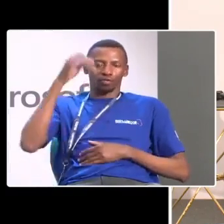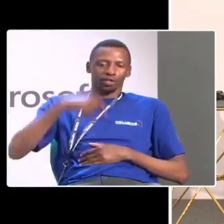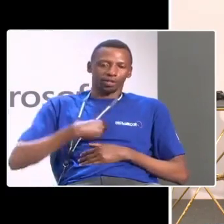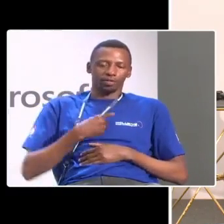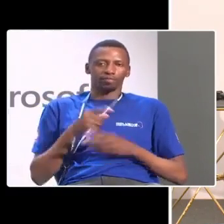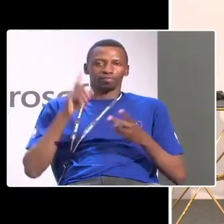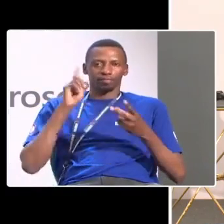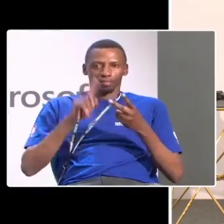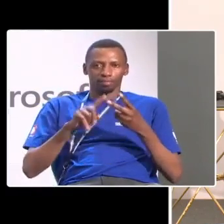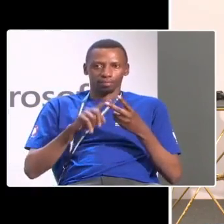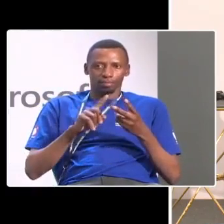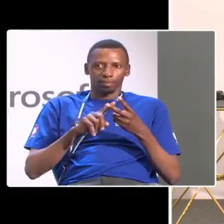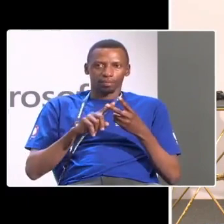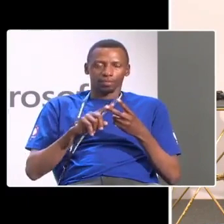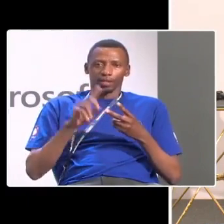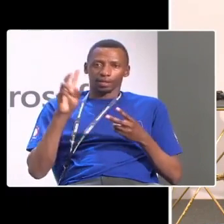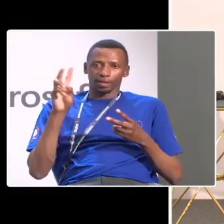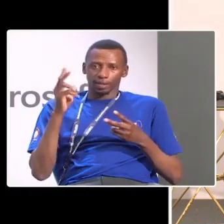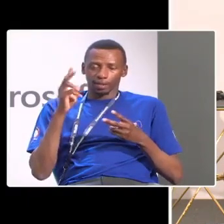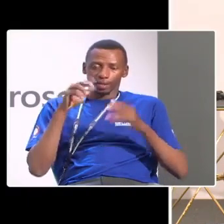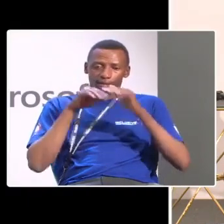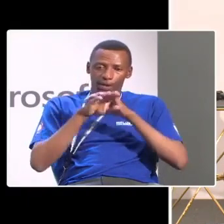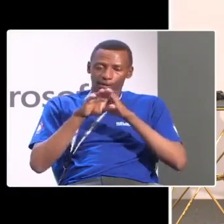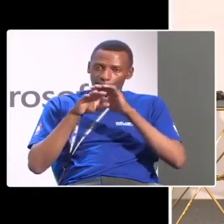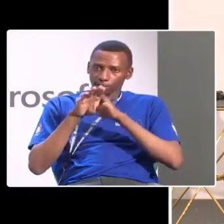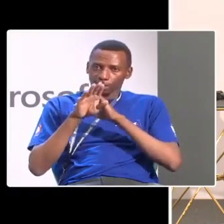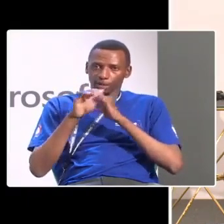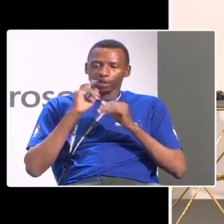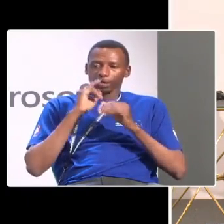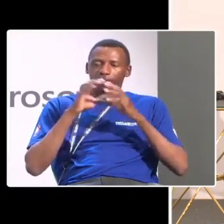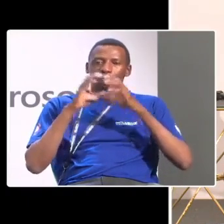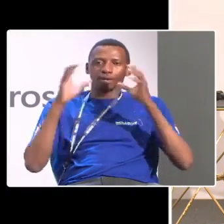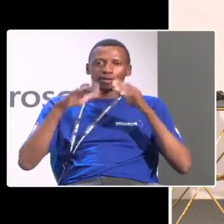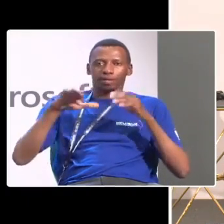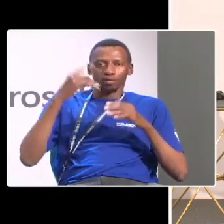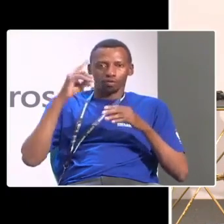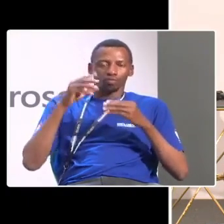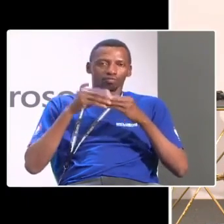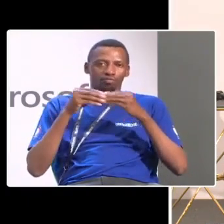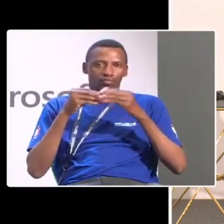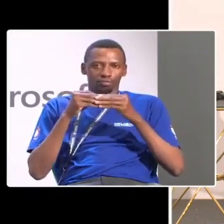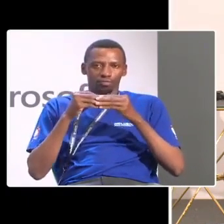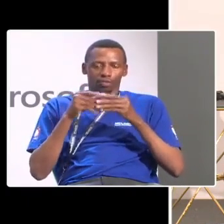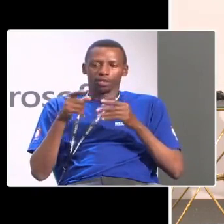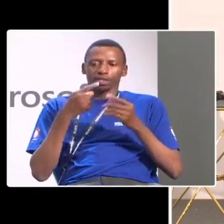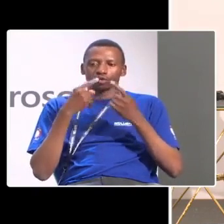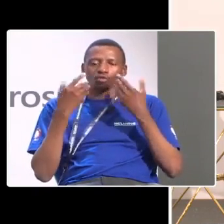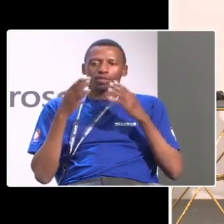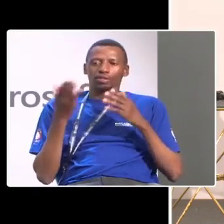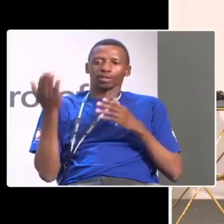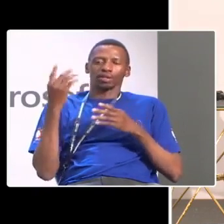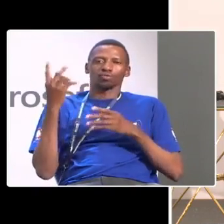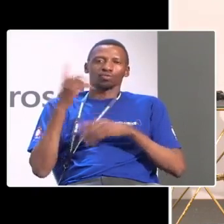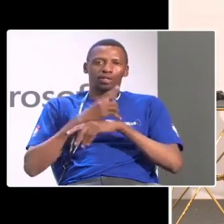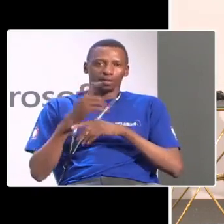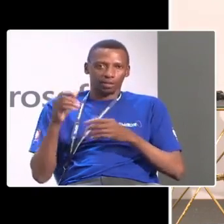Secondly, Africa really is the birthplace for creativity. That's been mentioned throughout the last 2 days as well. And so